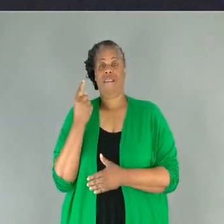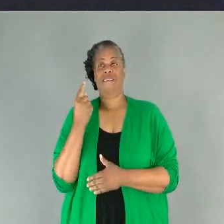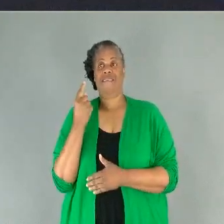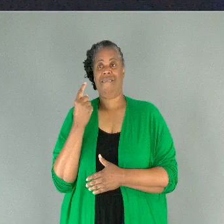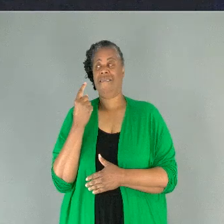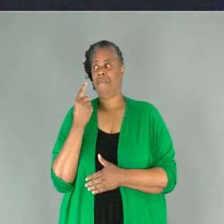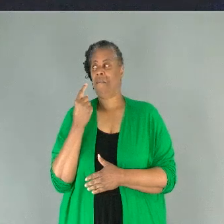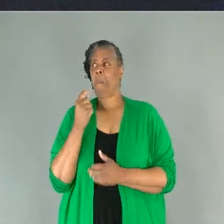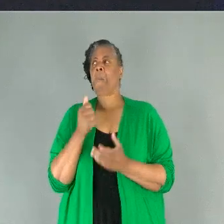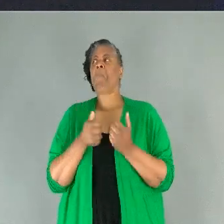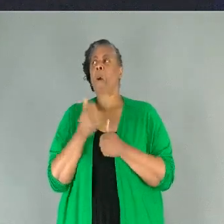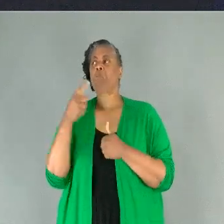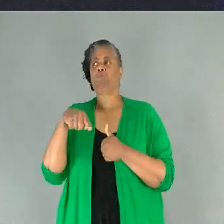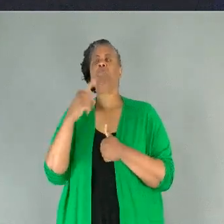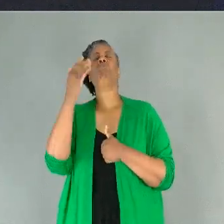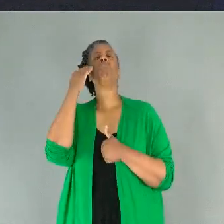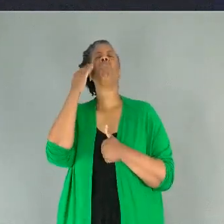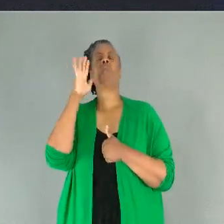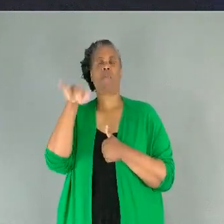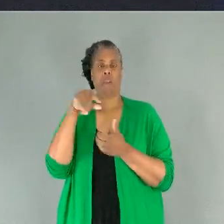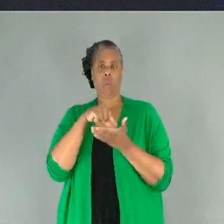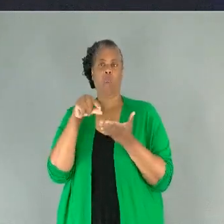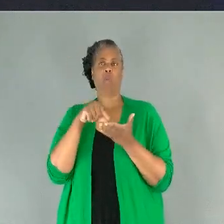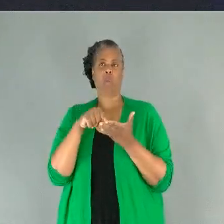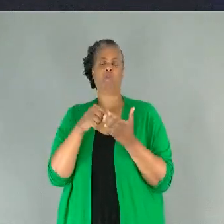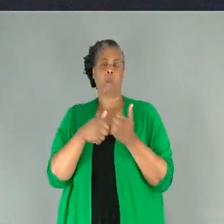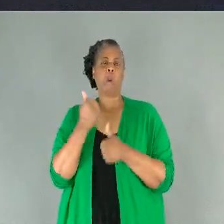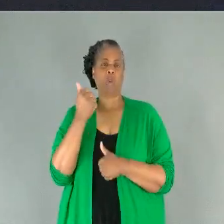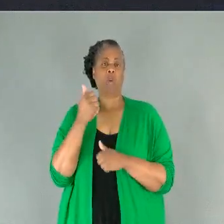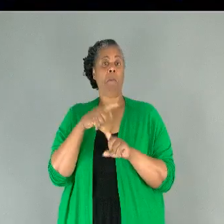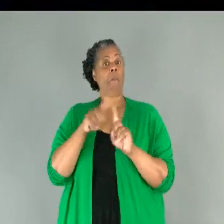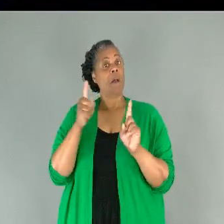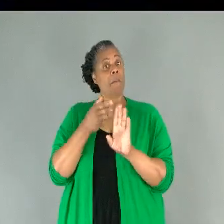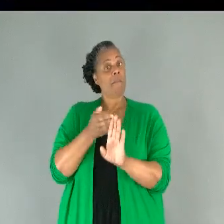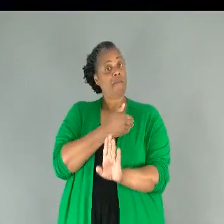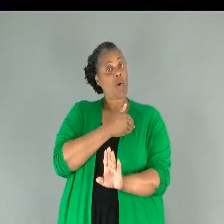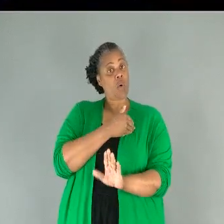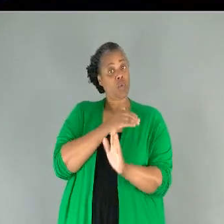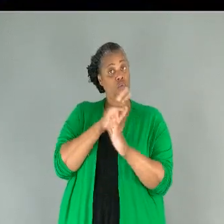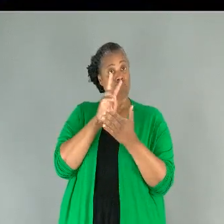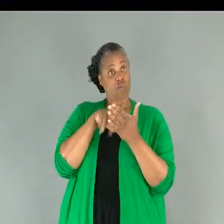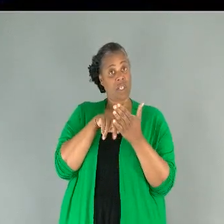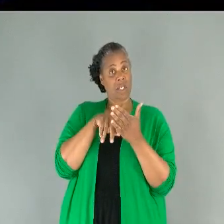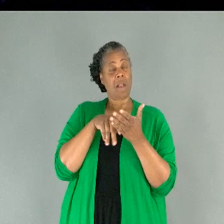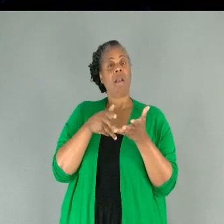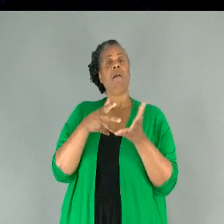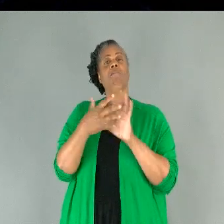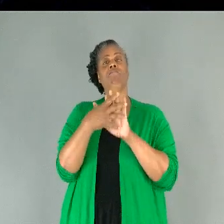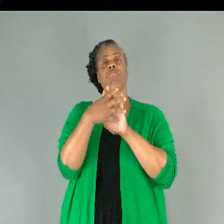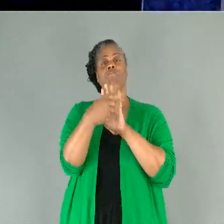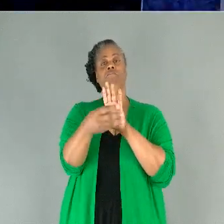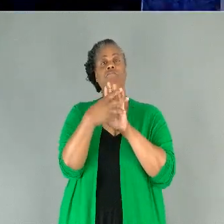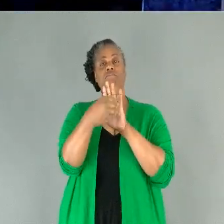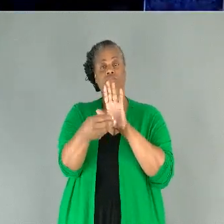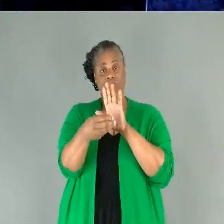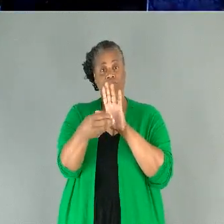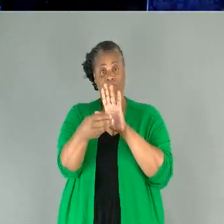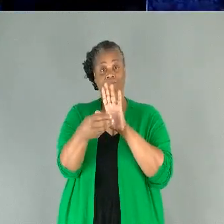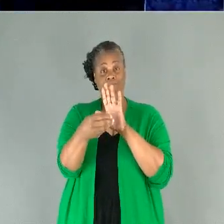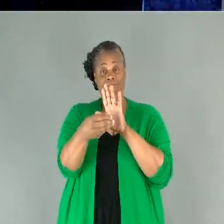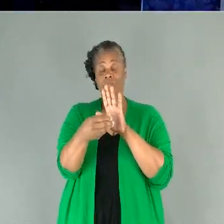Very familiar passage of Scripture. Before we read, let's pray this prayer together. Say, Dear